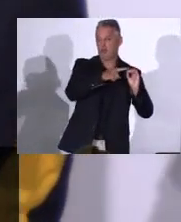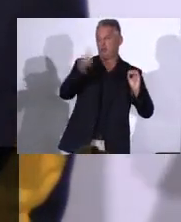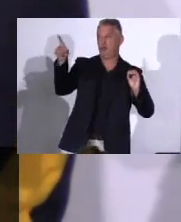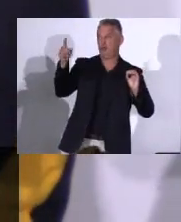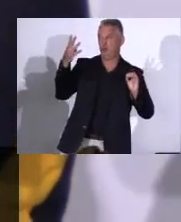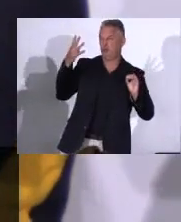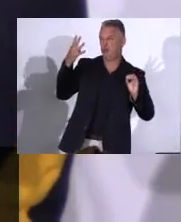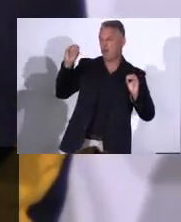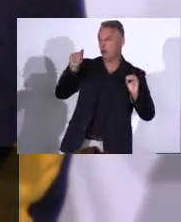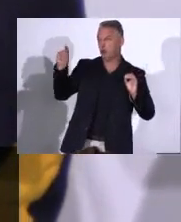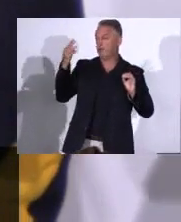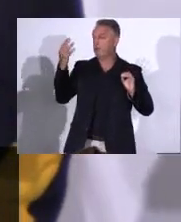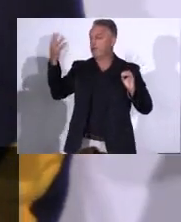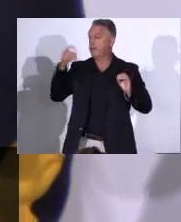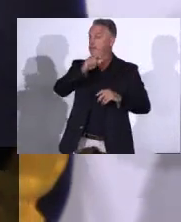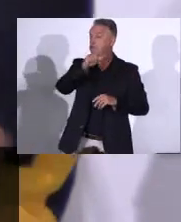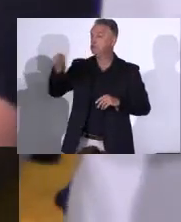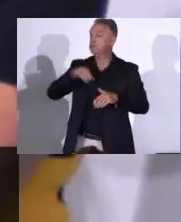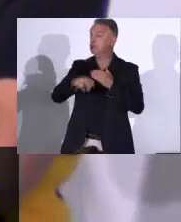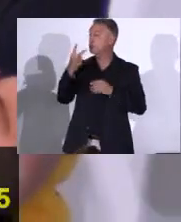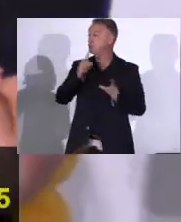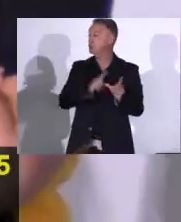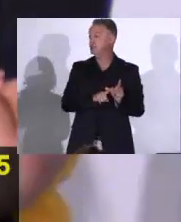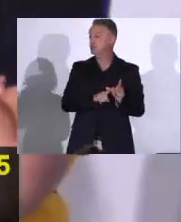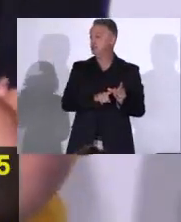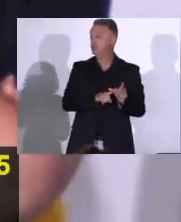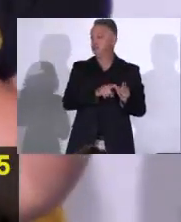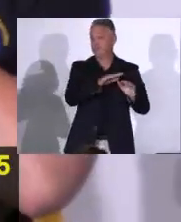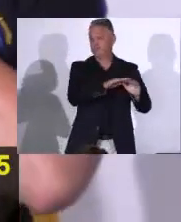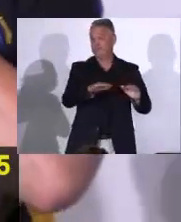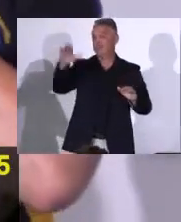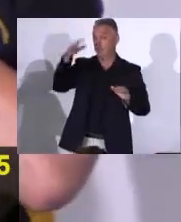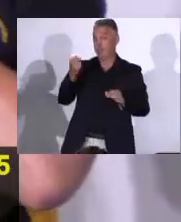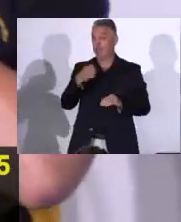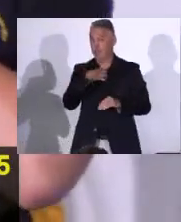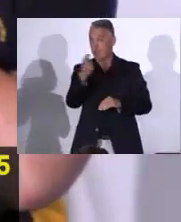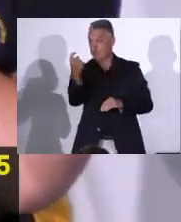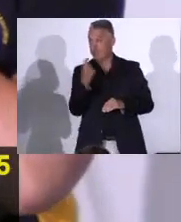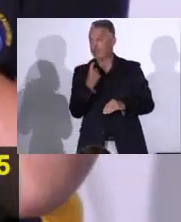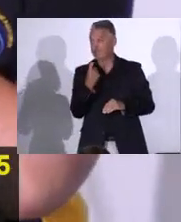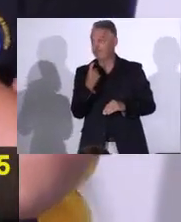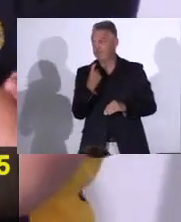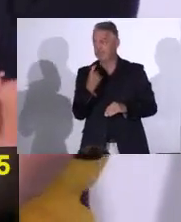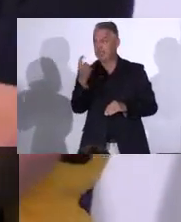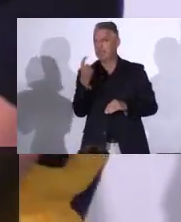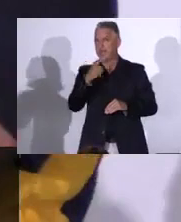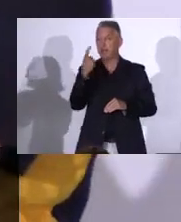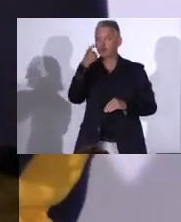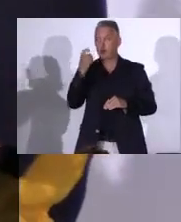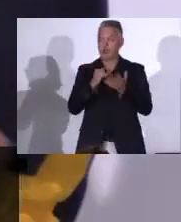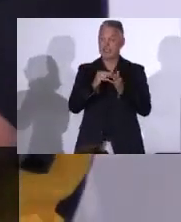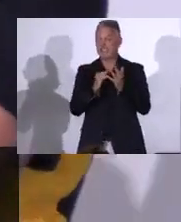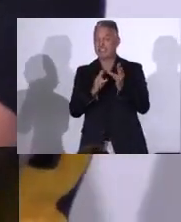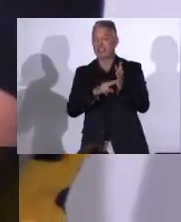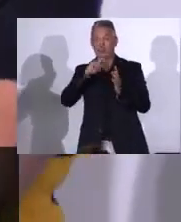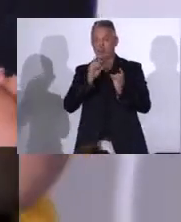40 to 45 participants in 2 years. We've got a few more coming along when we start up our Come and Try sessions in a couple of weeks. We'll be putting